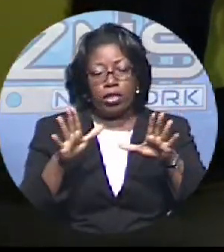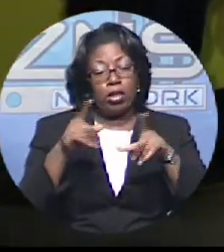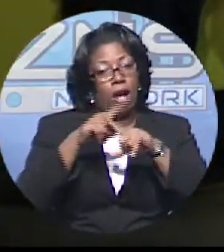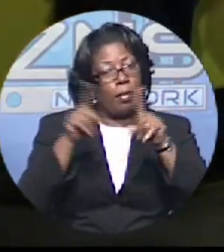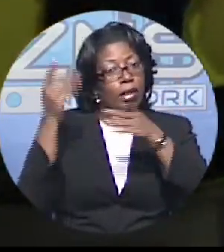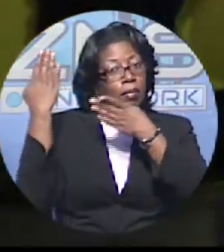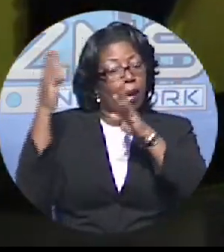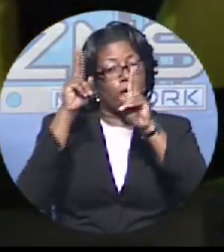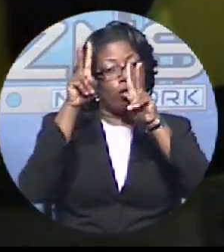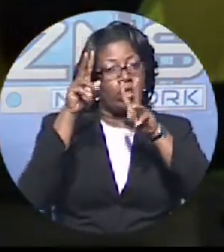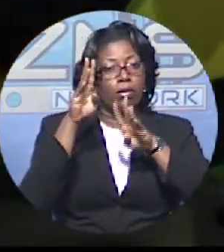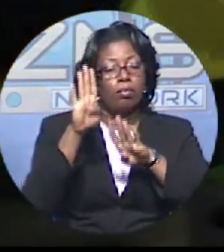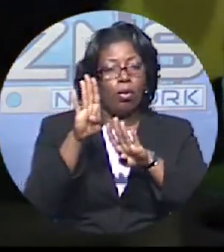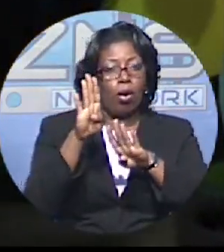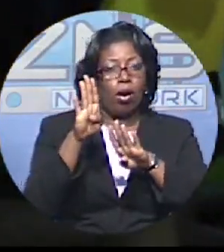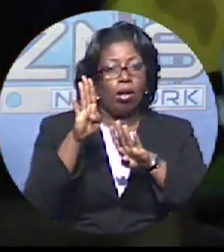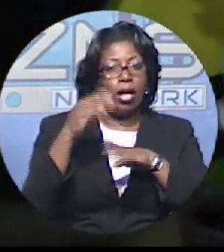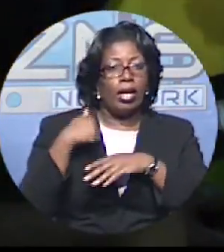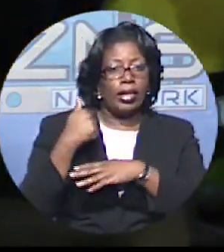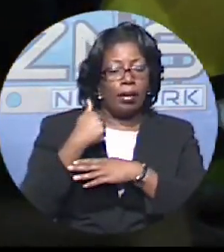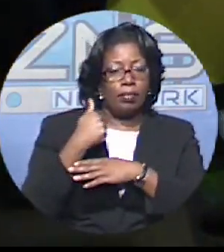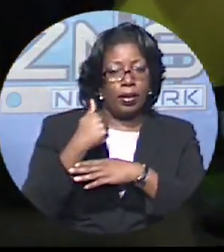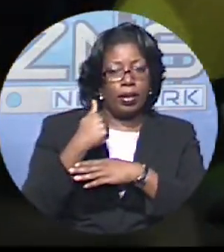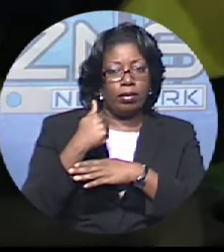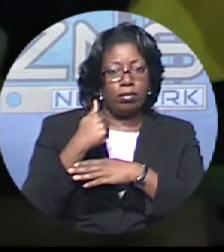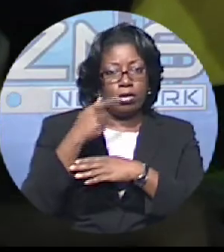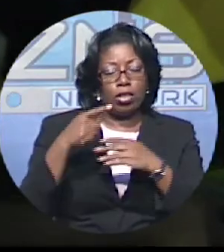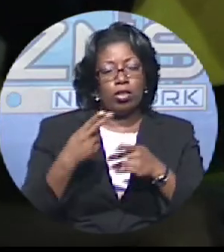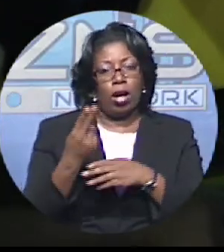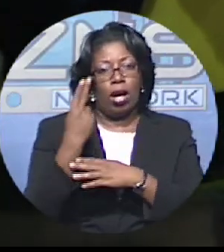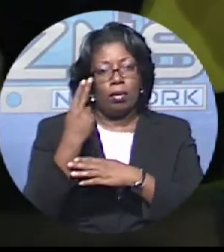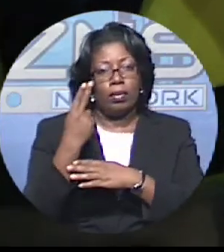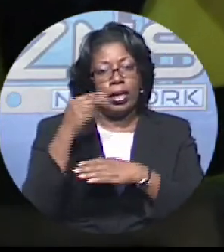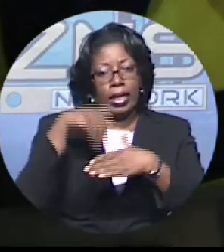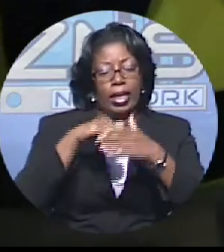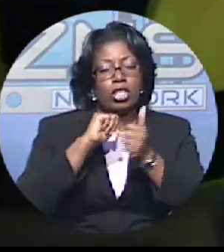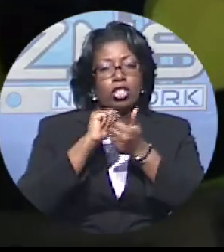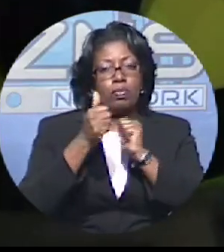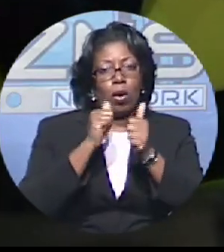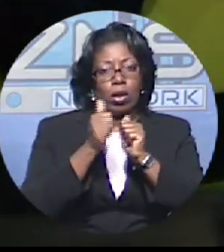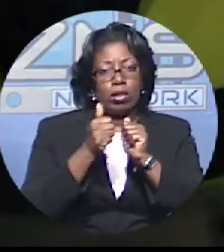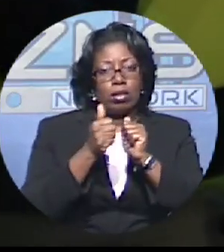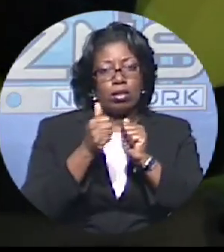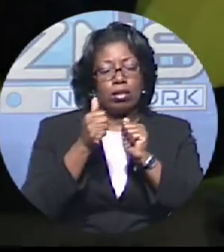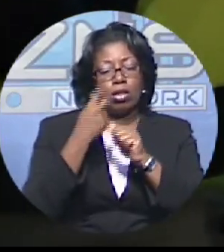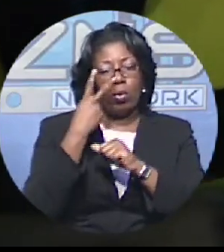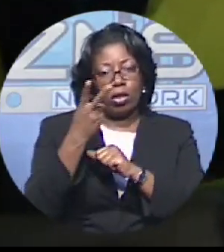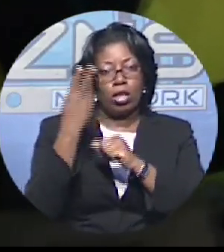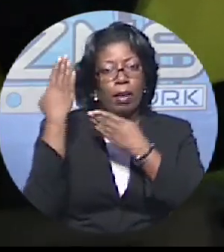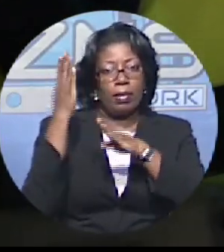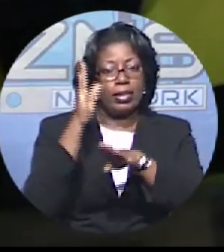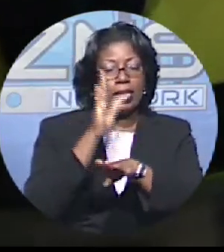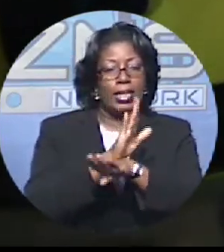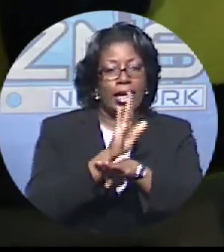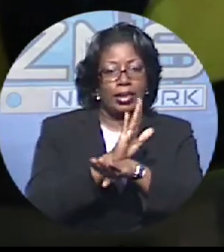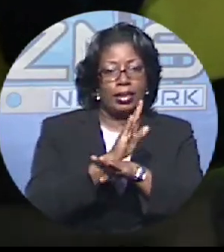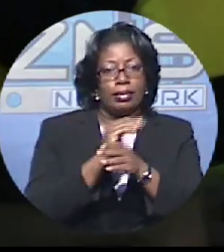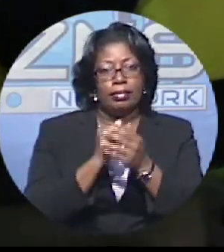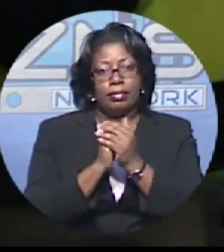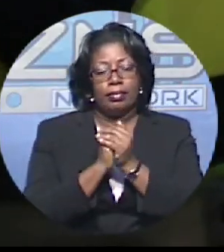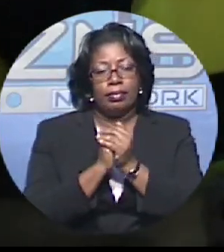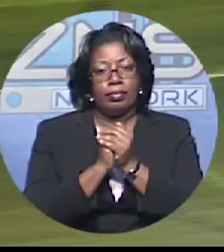Bahamas Volleyball Federation campaign is revving up. We've got the latest coming up in sports. You're watching The Bahamas Tonight in HD.